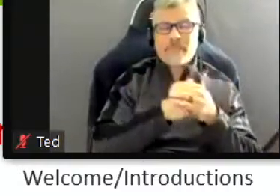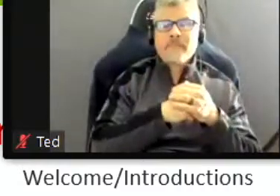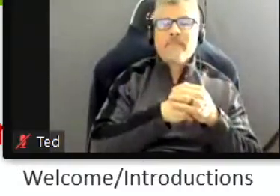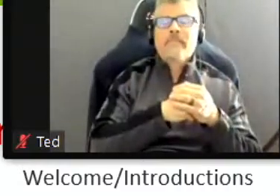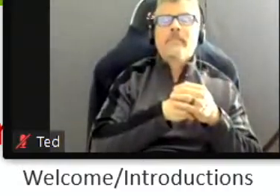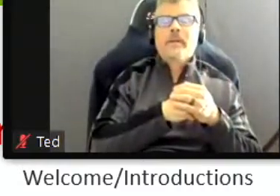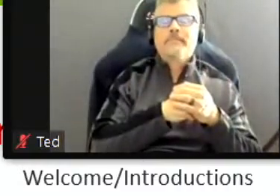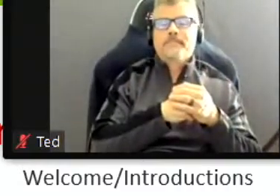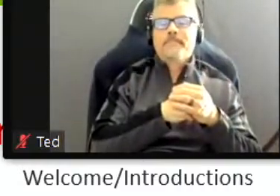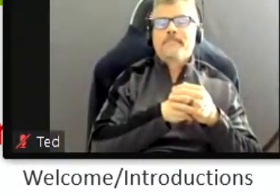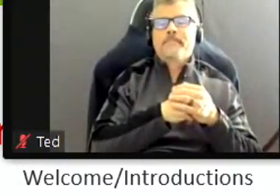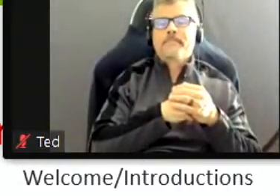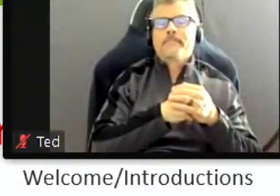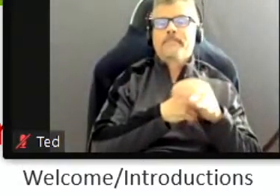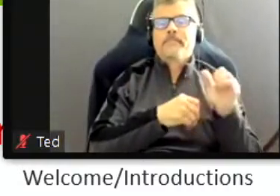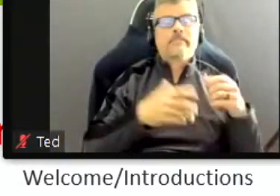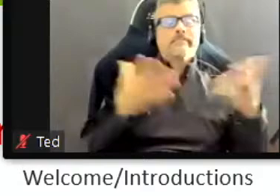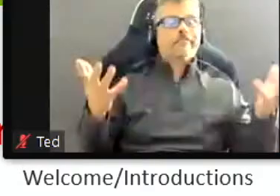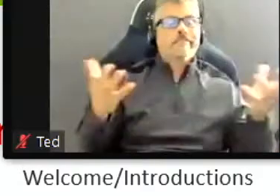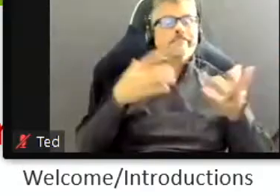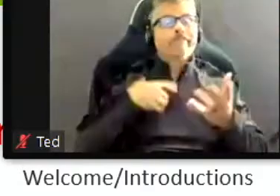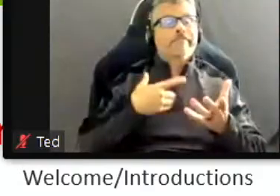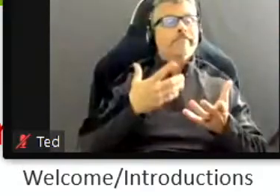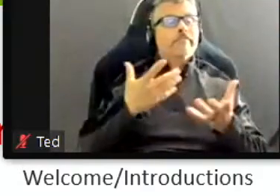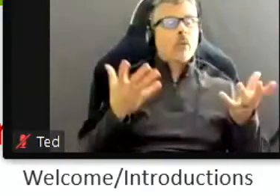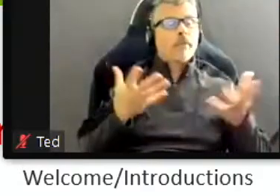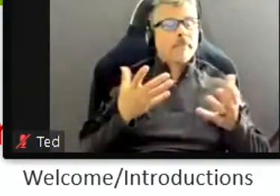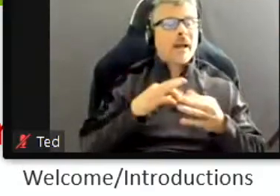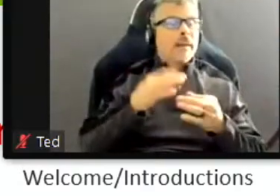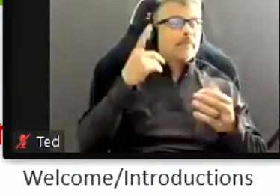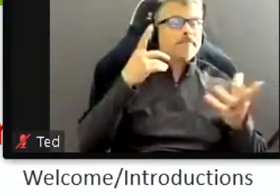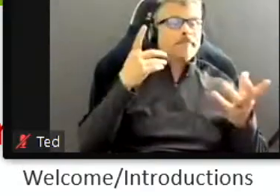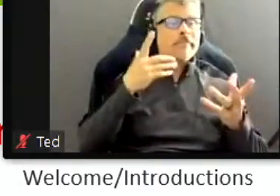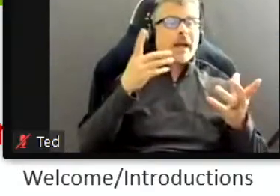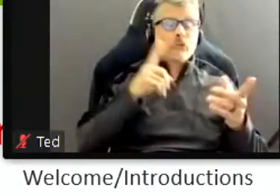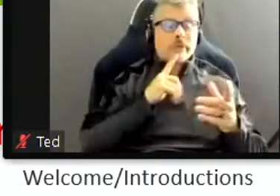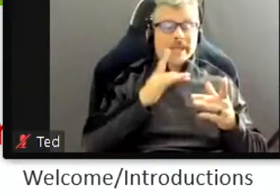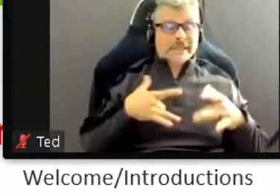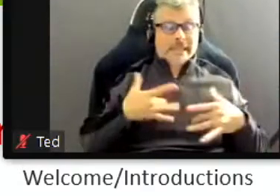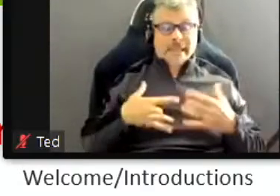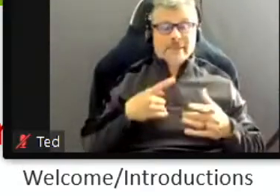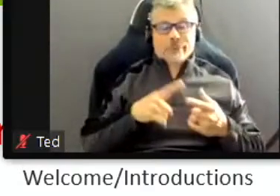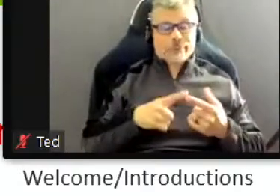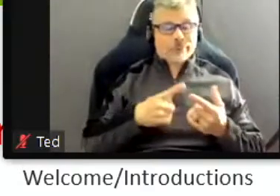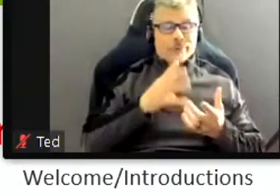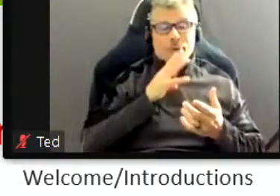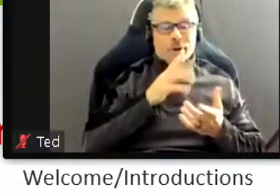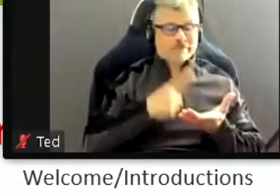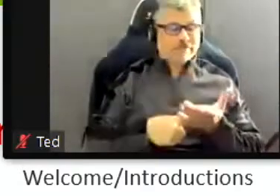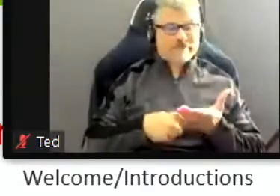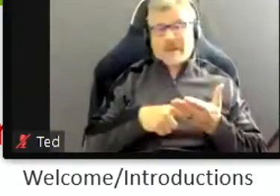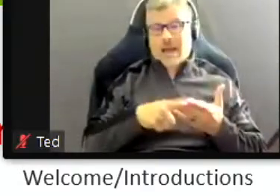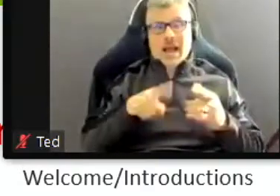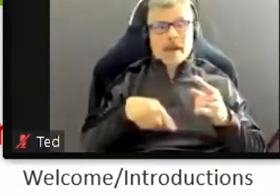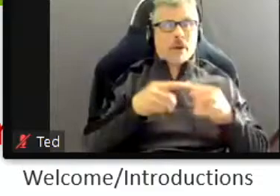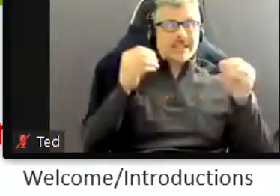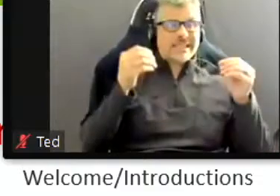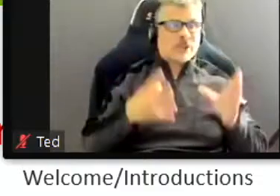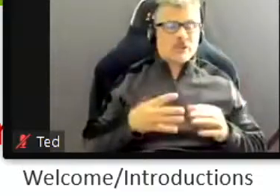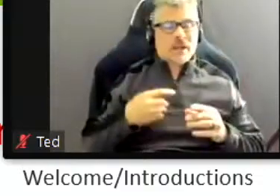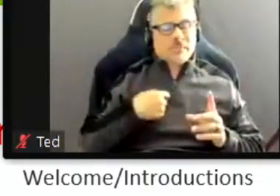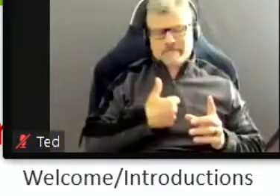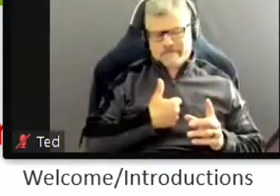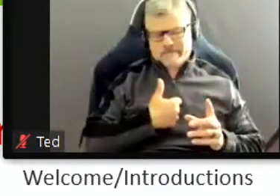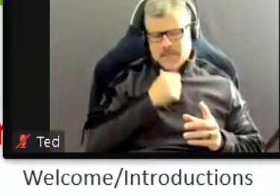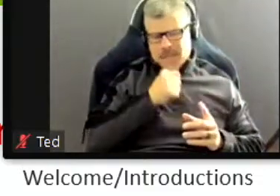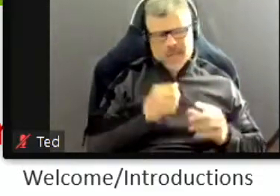Yeah, the only thing I'll say is, I just think it's exciting to talk about teachers. Although I am not a teacher myself,